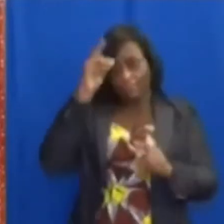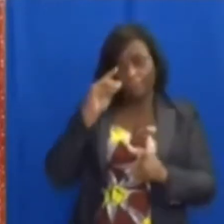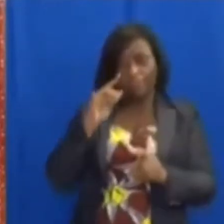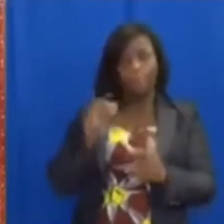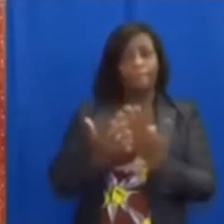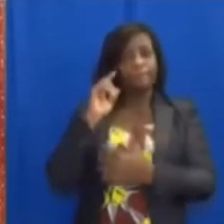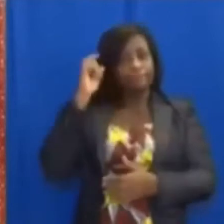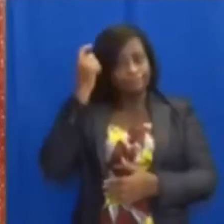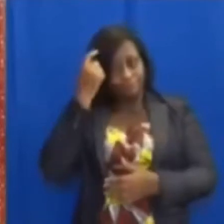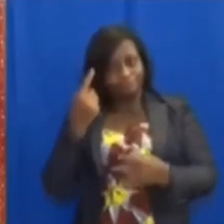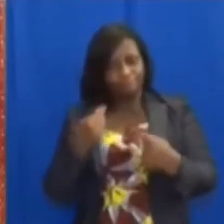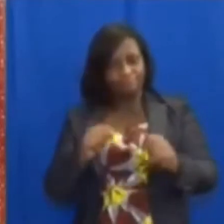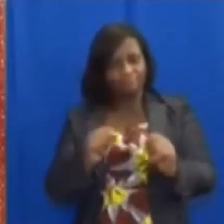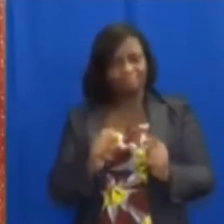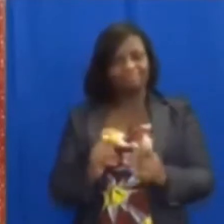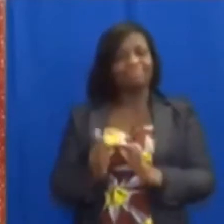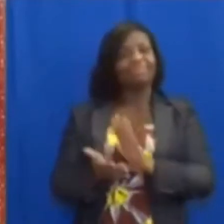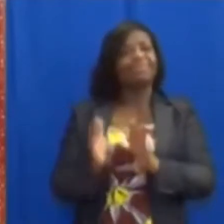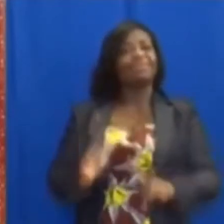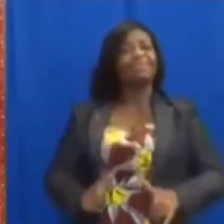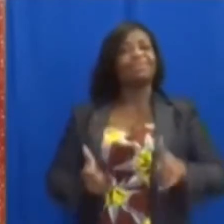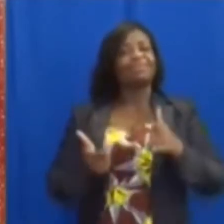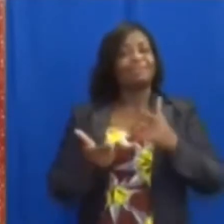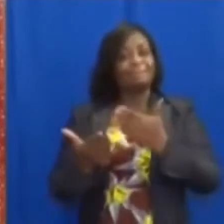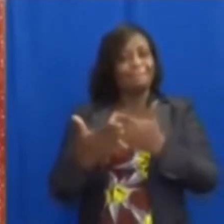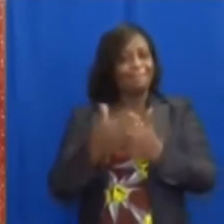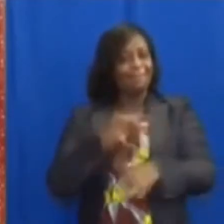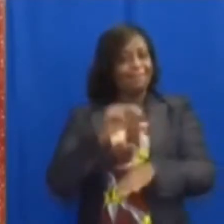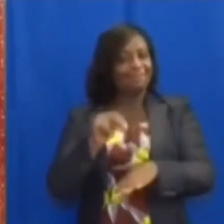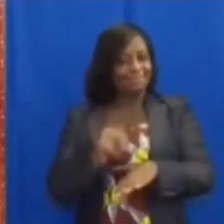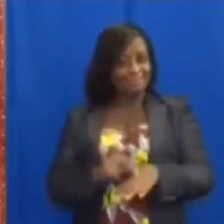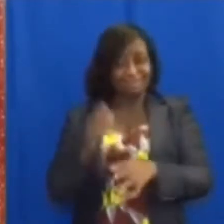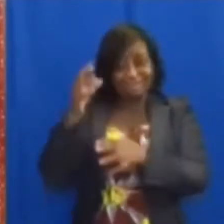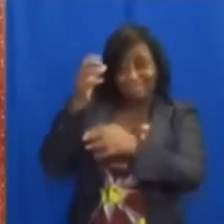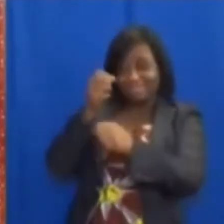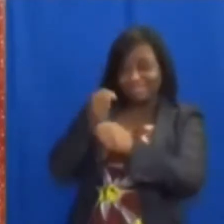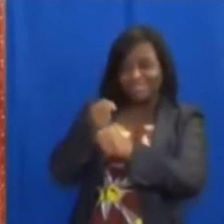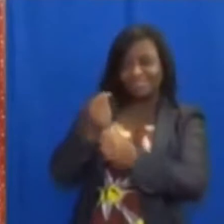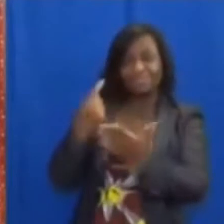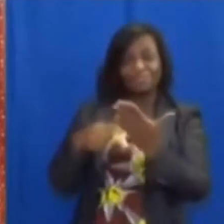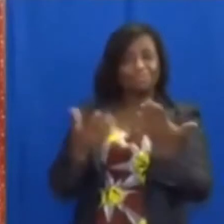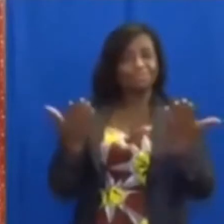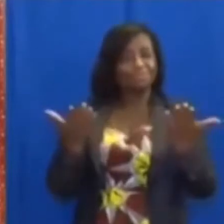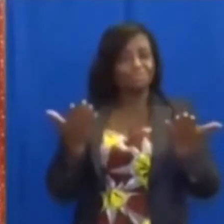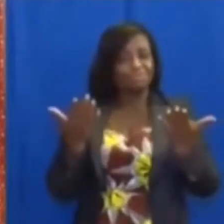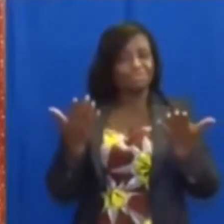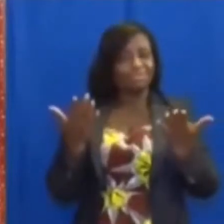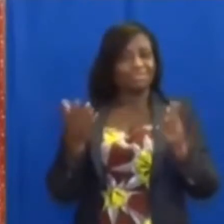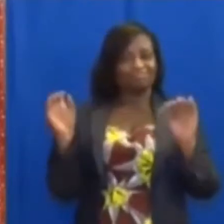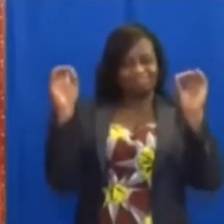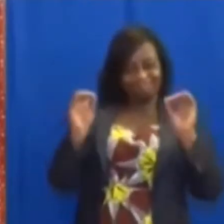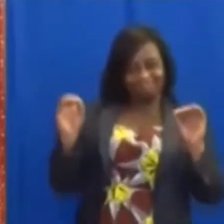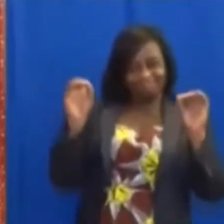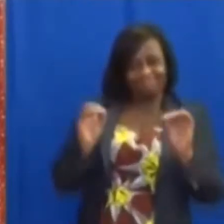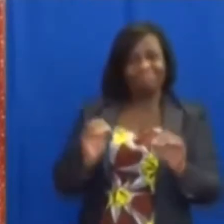by government to try and bring our lives safely back to normal and achieve our ultimate goal of